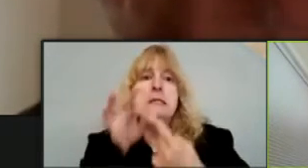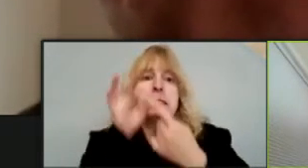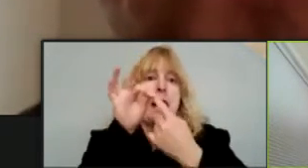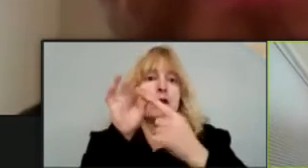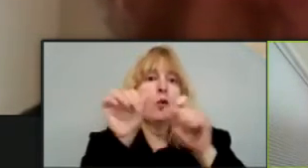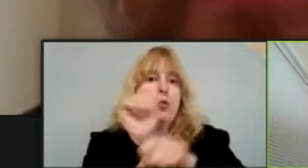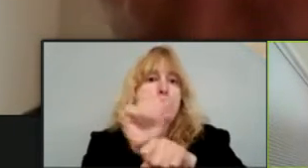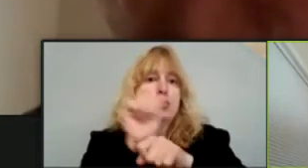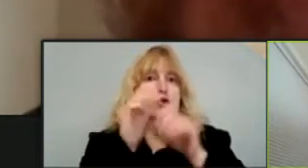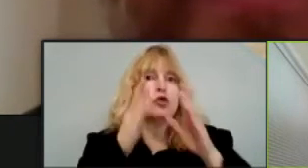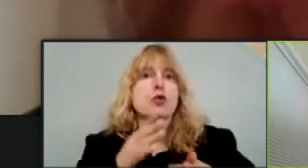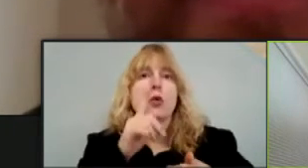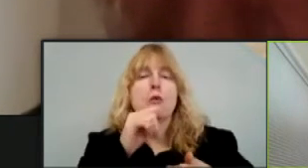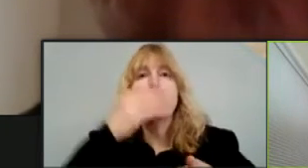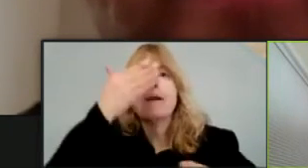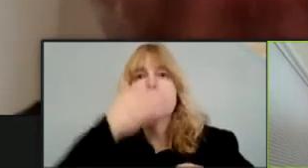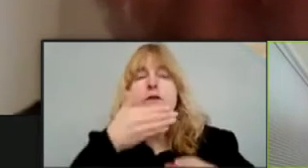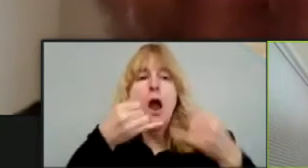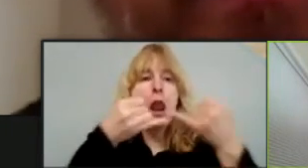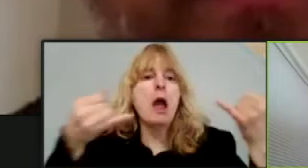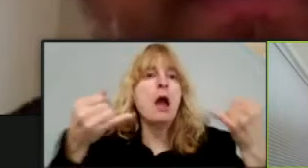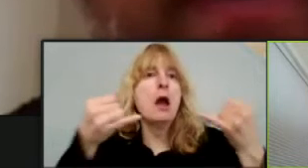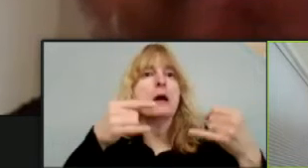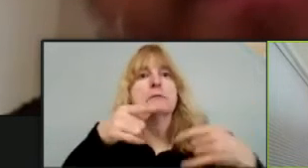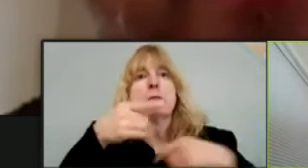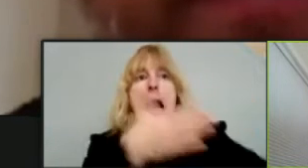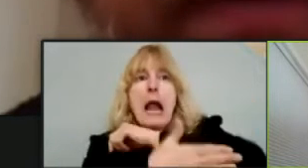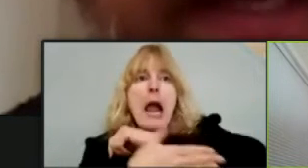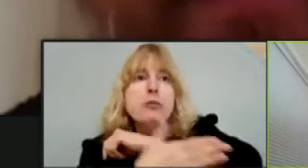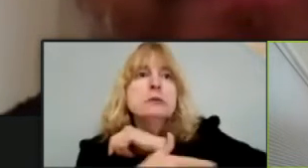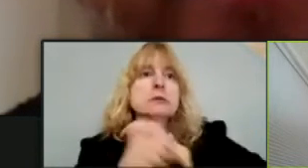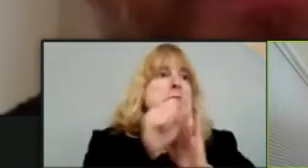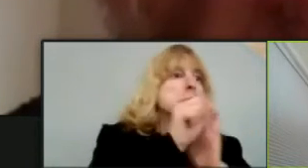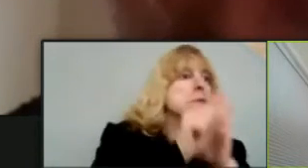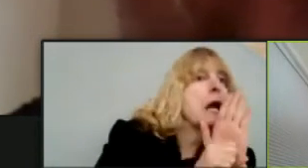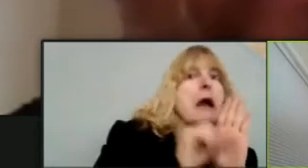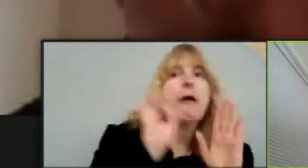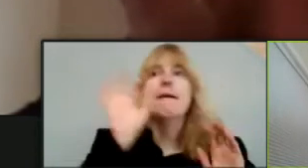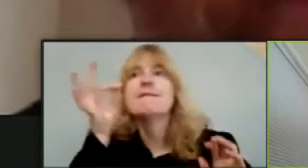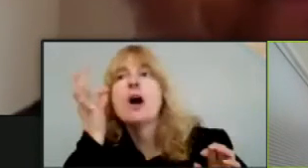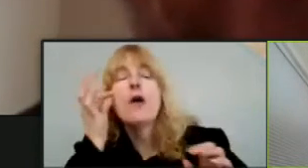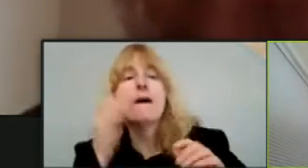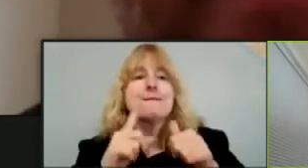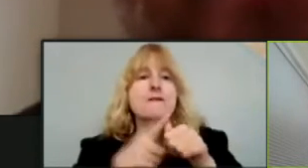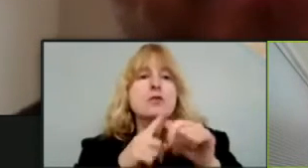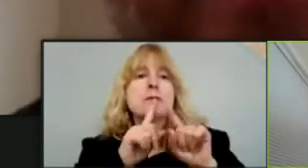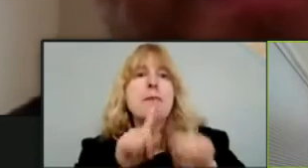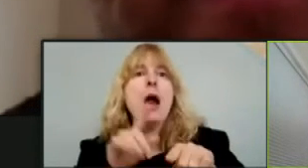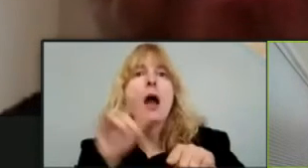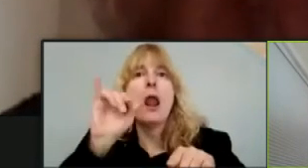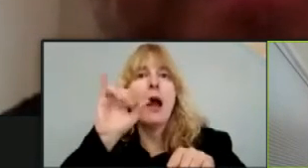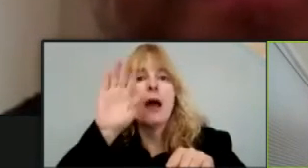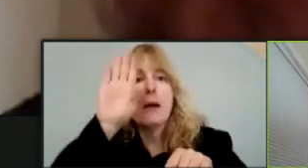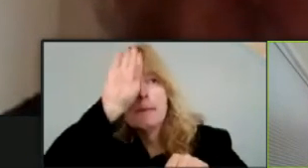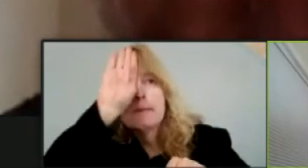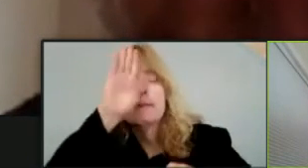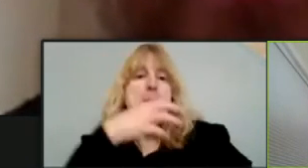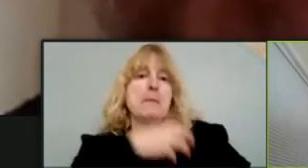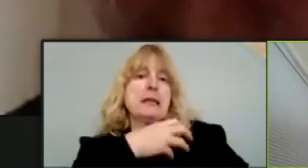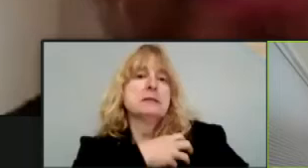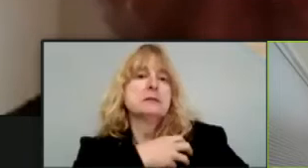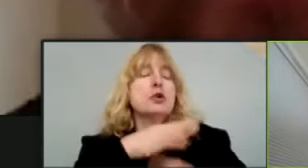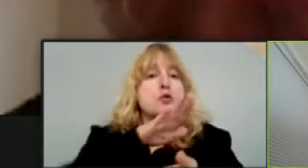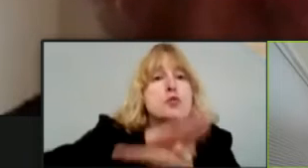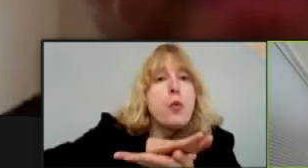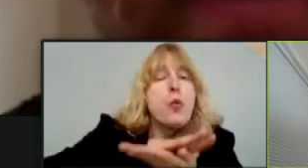include frontline county, state, and federal first responders. So police, fire, that's what we're thinking of.